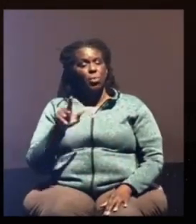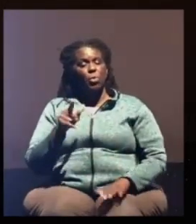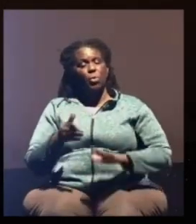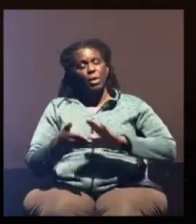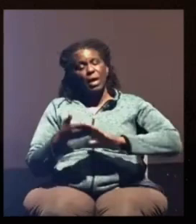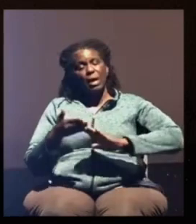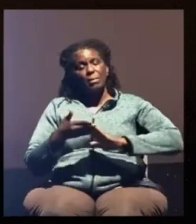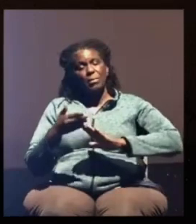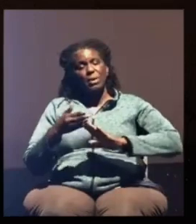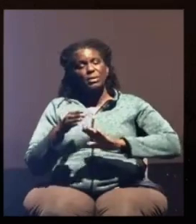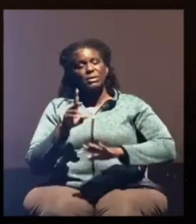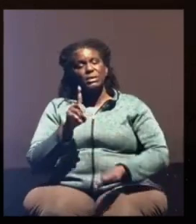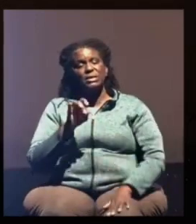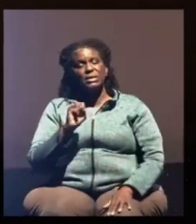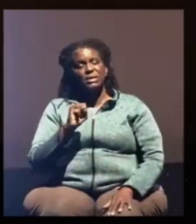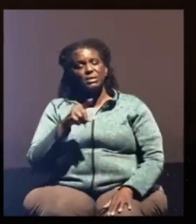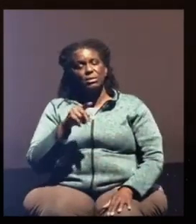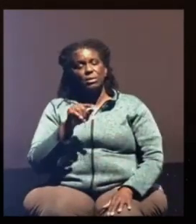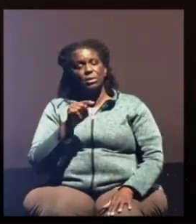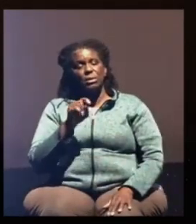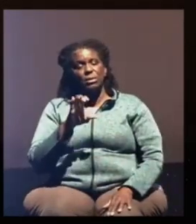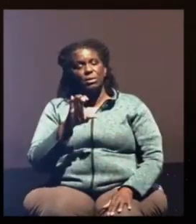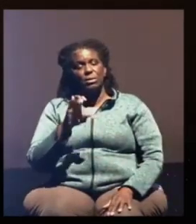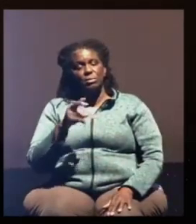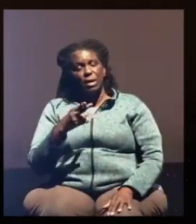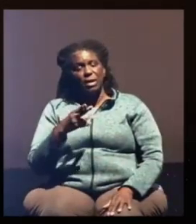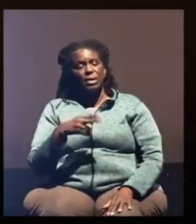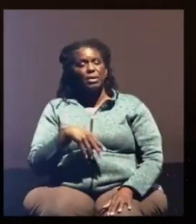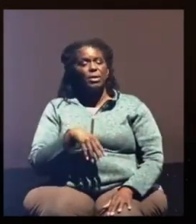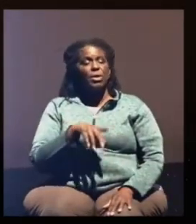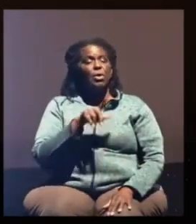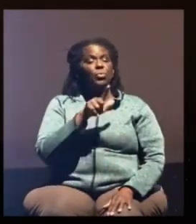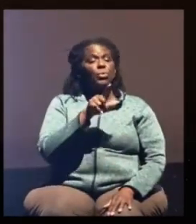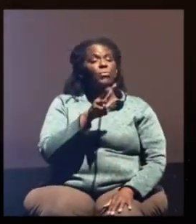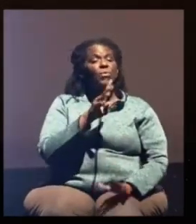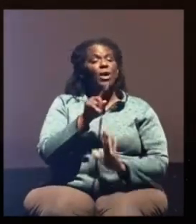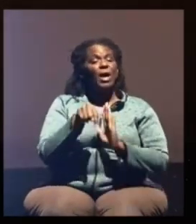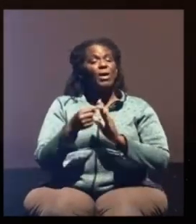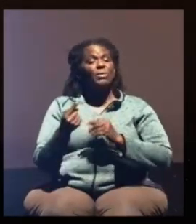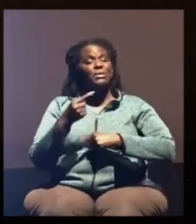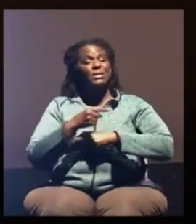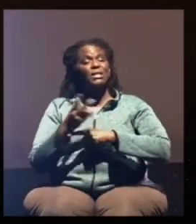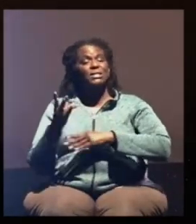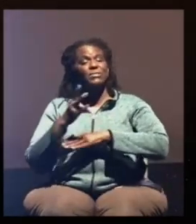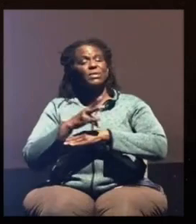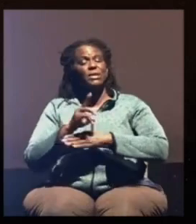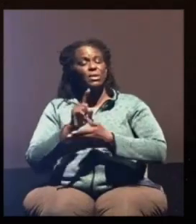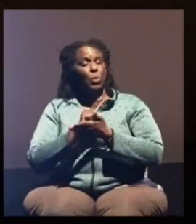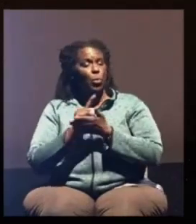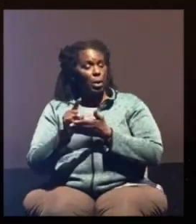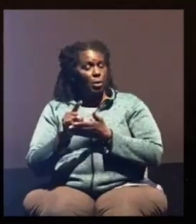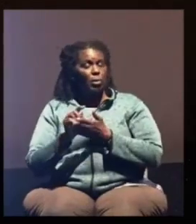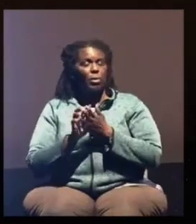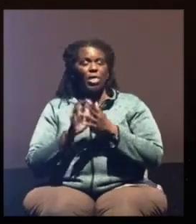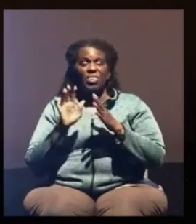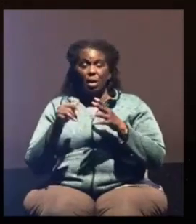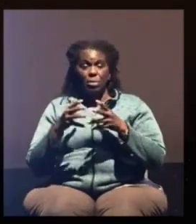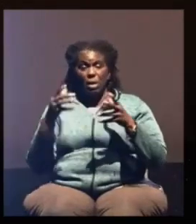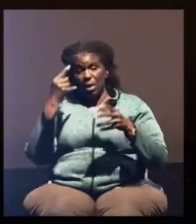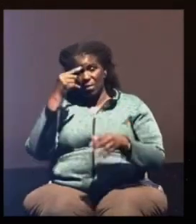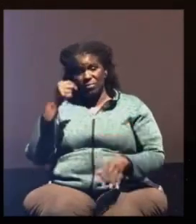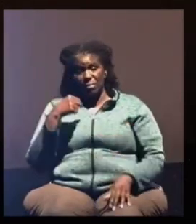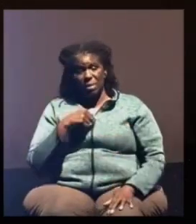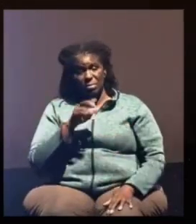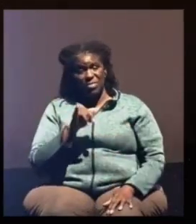24 hours a day, 7 days a week. I was a little above my head at that time. But the thing was, for this company, there